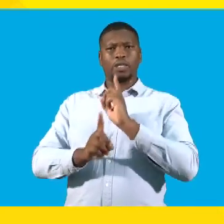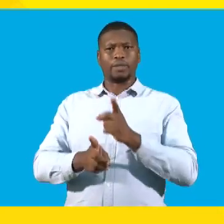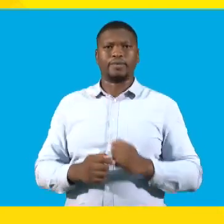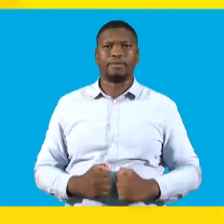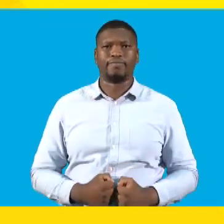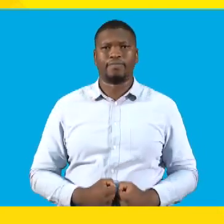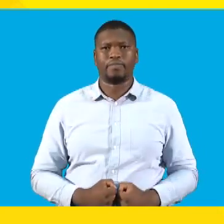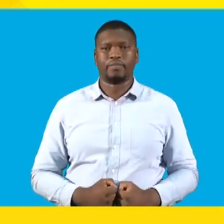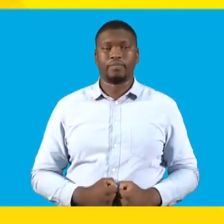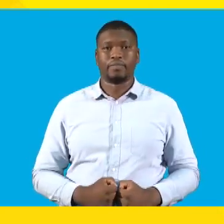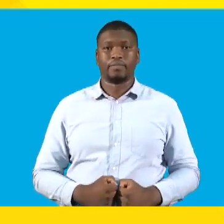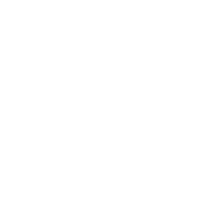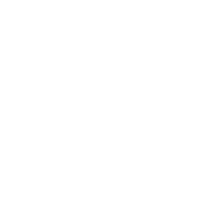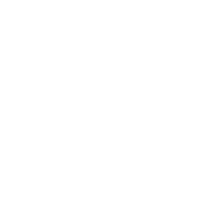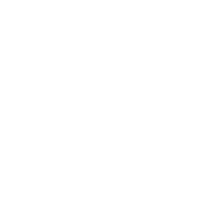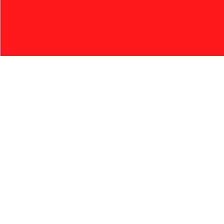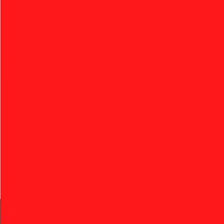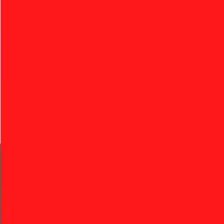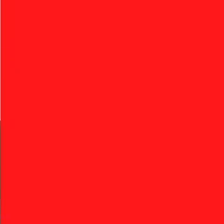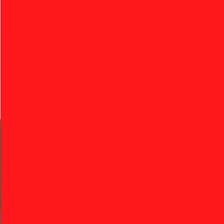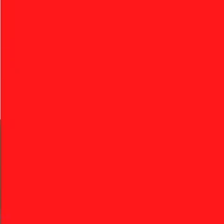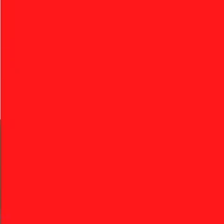these contextual questions.